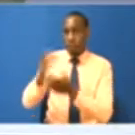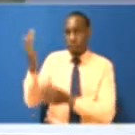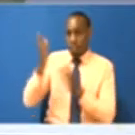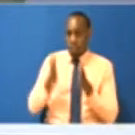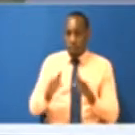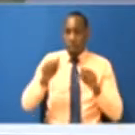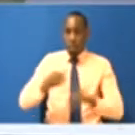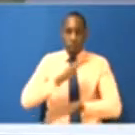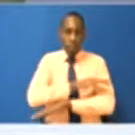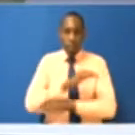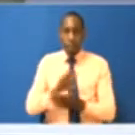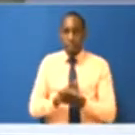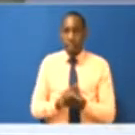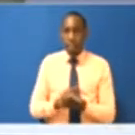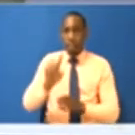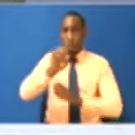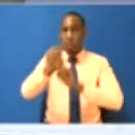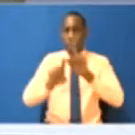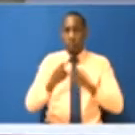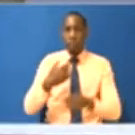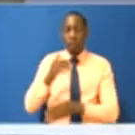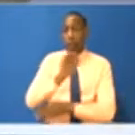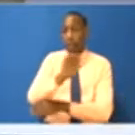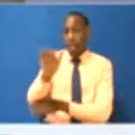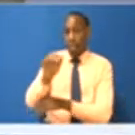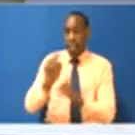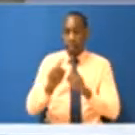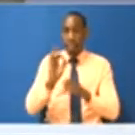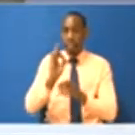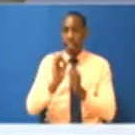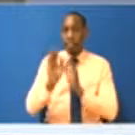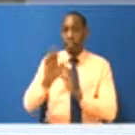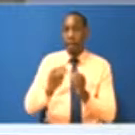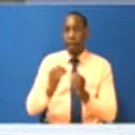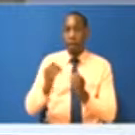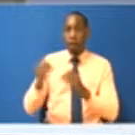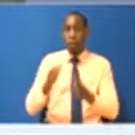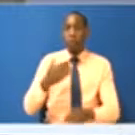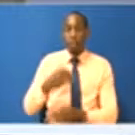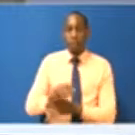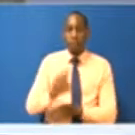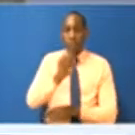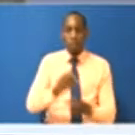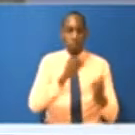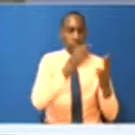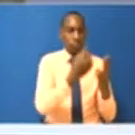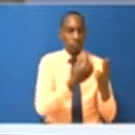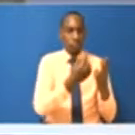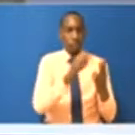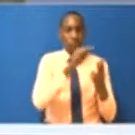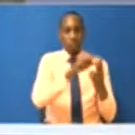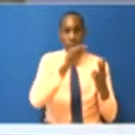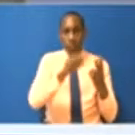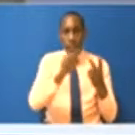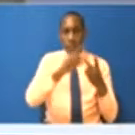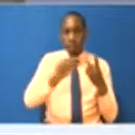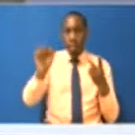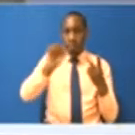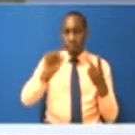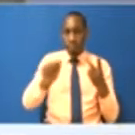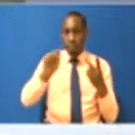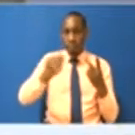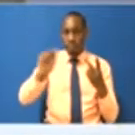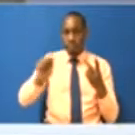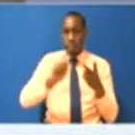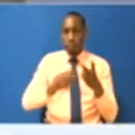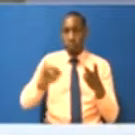and they have their own questions which they'll pose but if you had a chance to pose a question to each candidate this evening johnson sarcastic on one